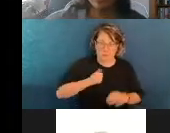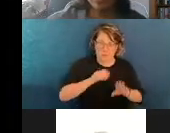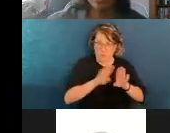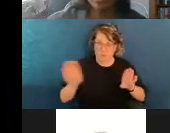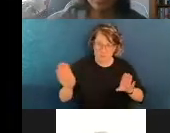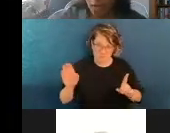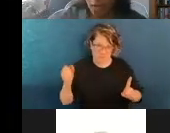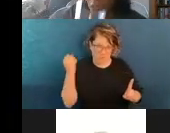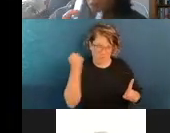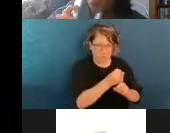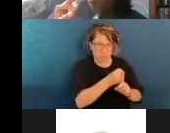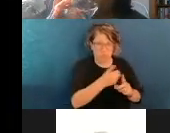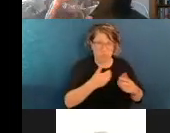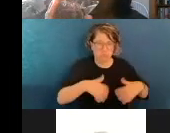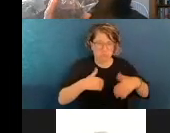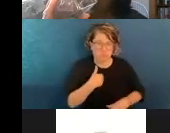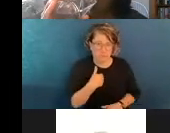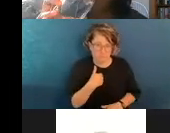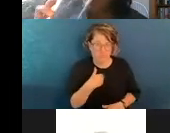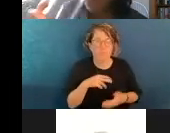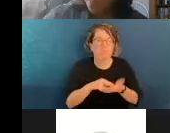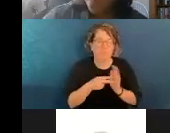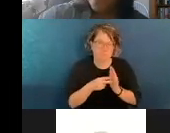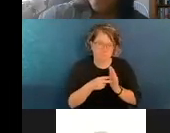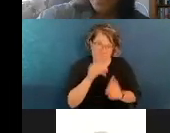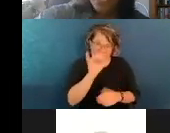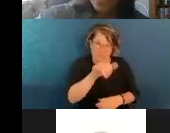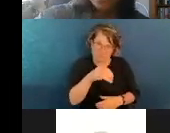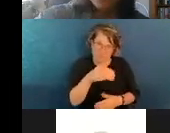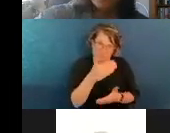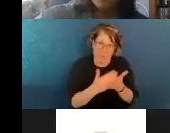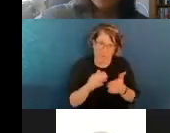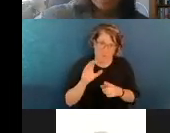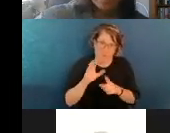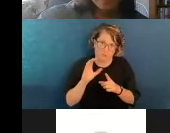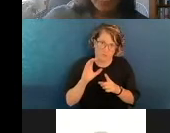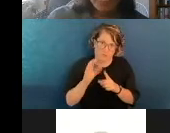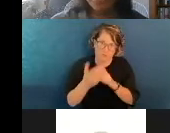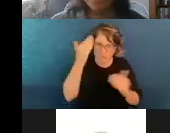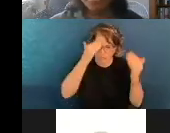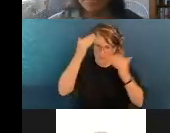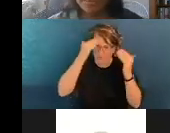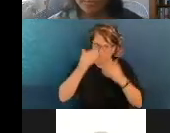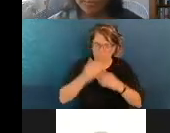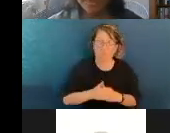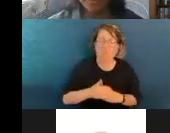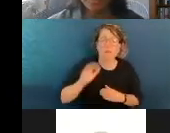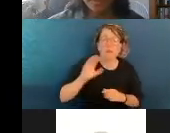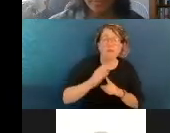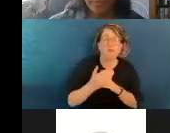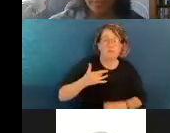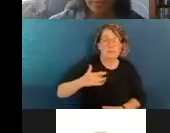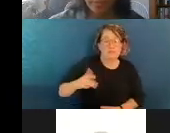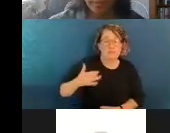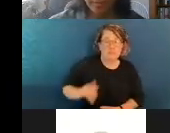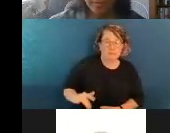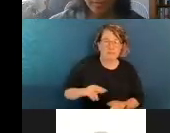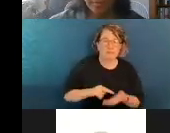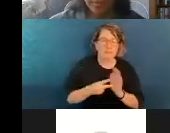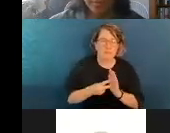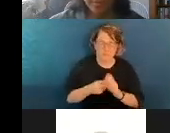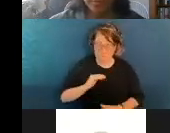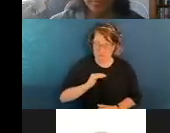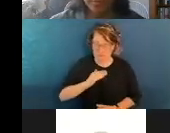developing cultural awareness. Cultural sensitivity grows when we start to see the influences of our own